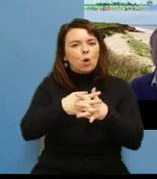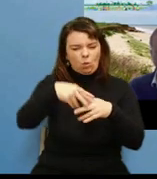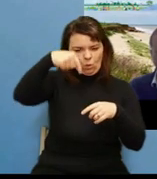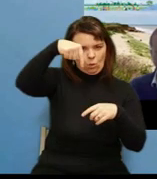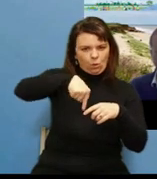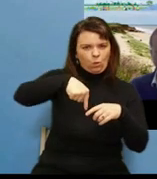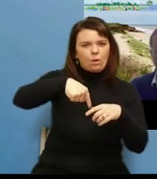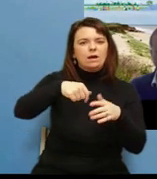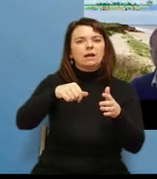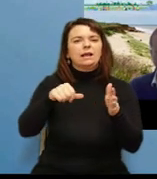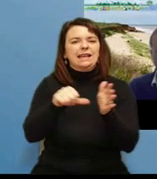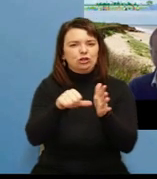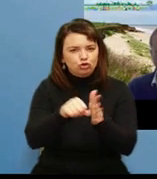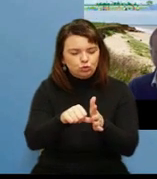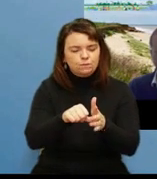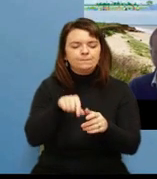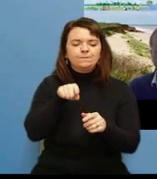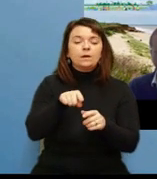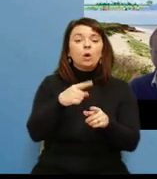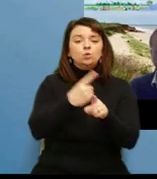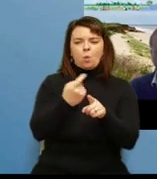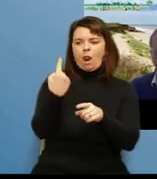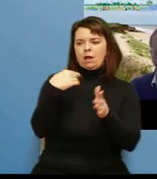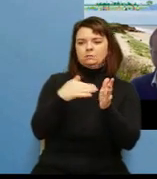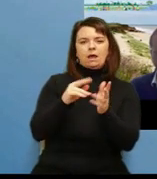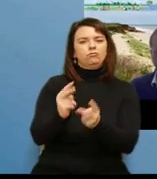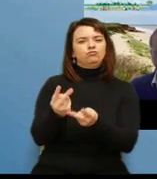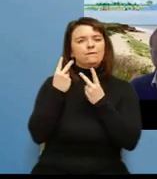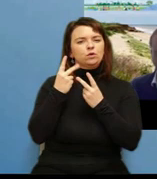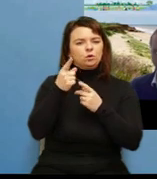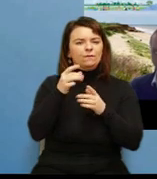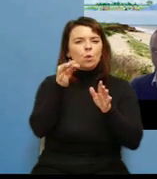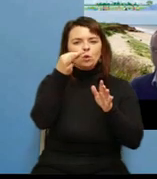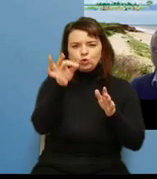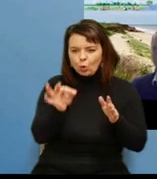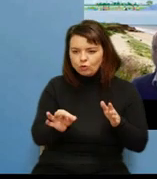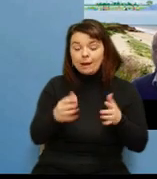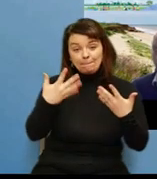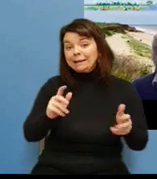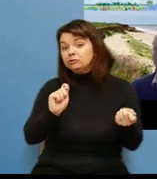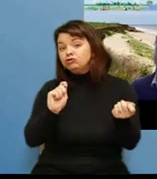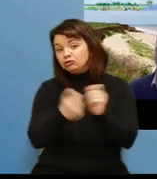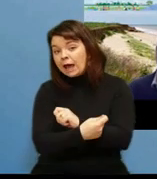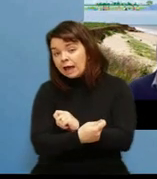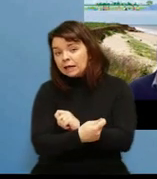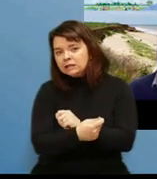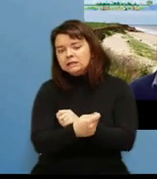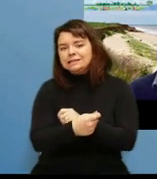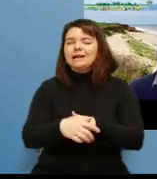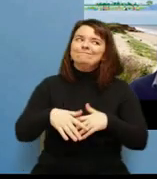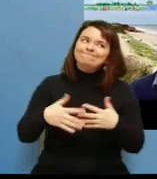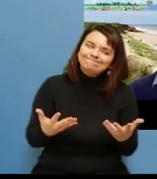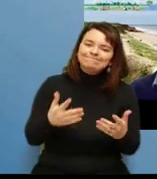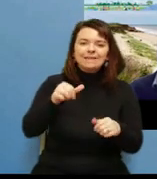month about reviewing the scoring for that, which has been reviewed and has changed. However, the downward